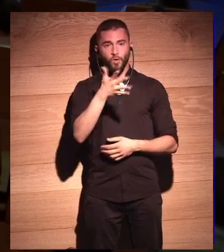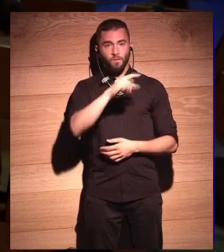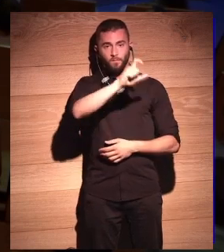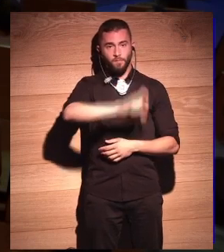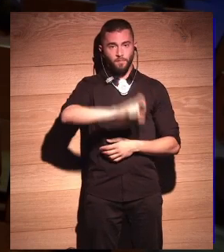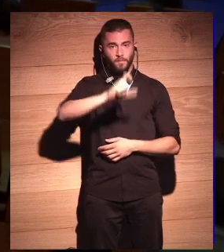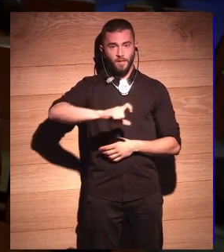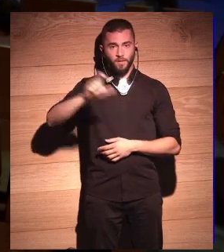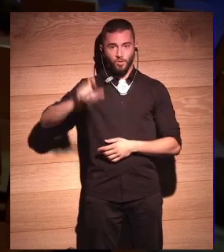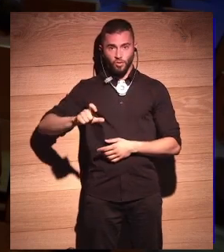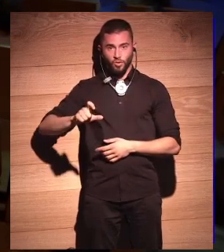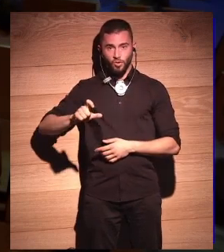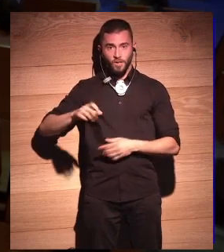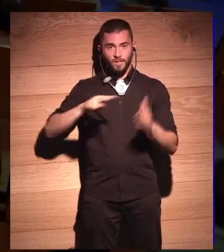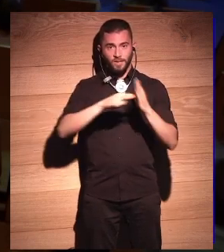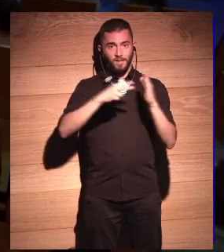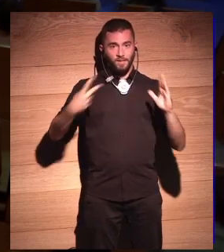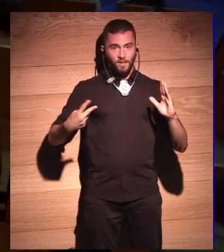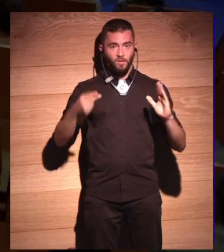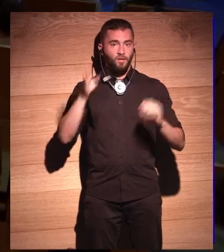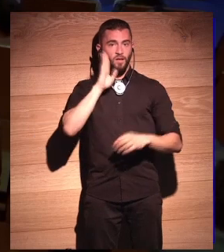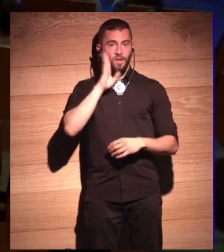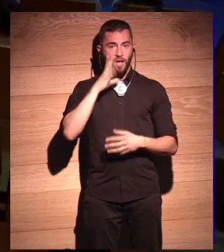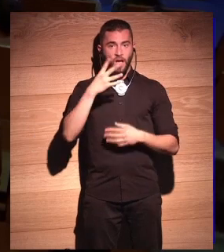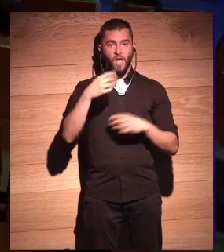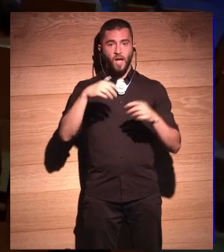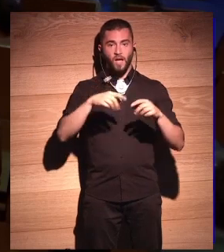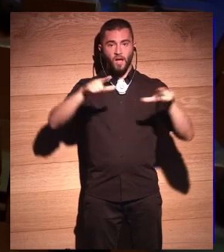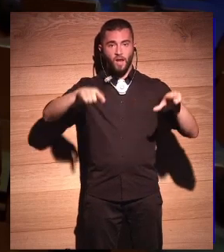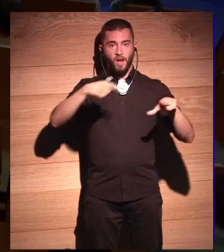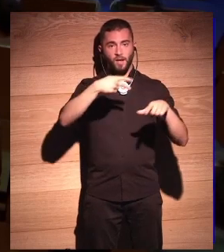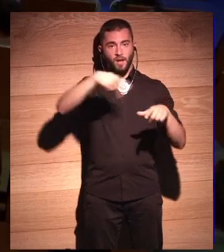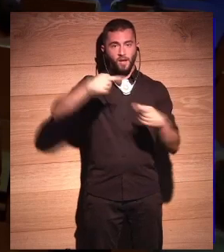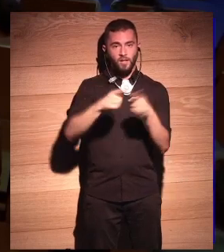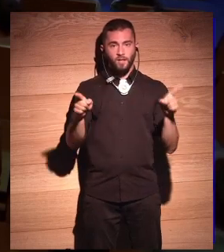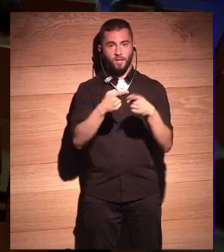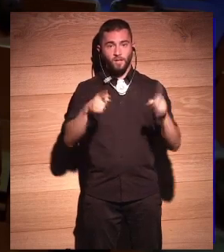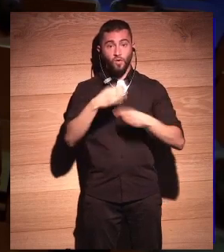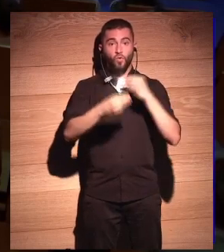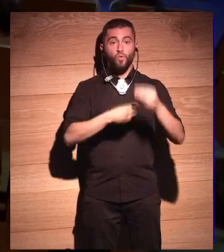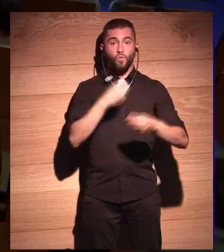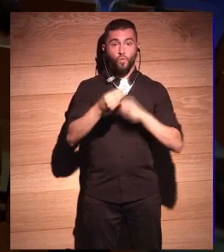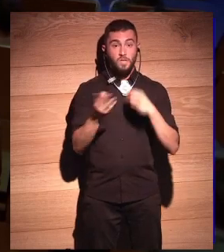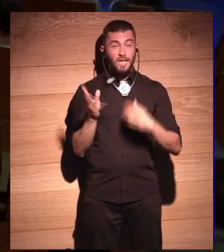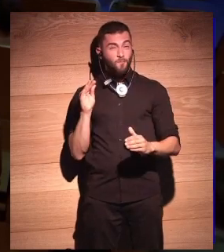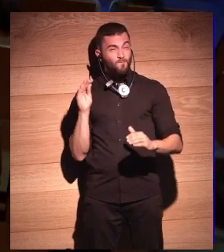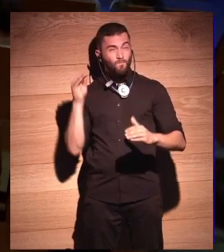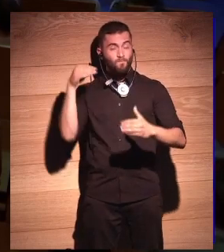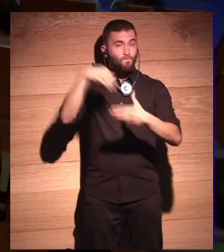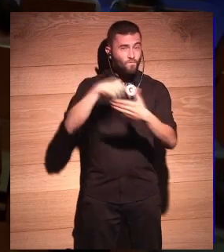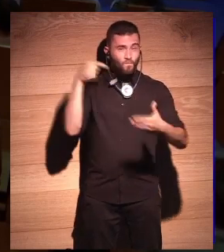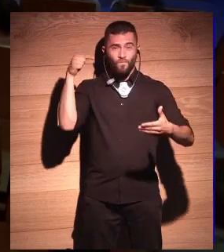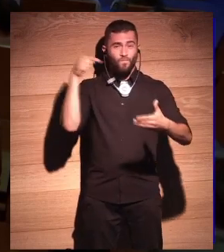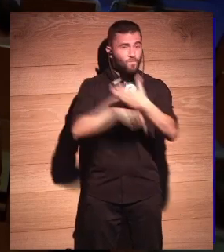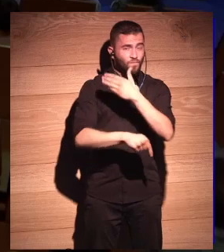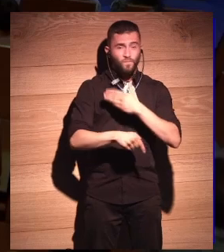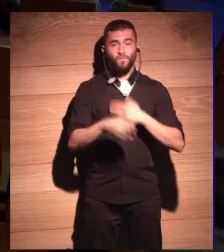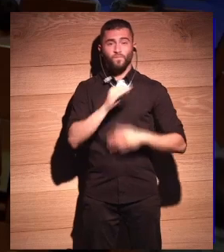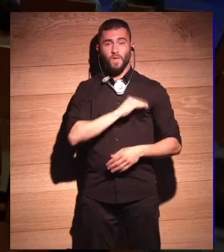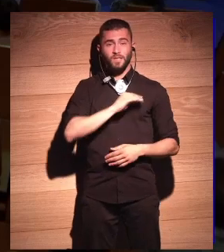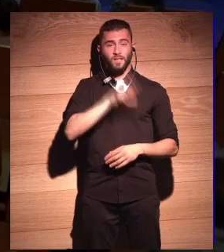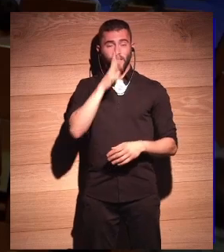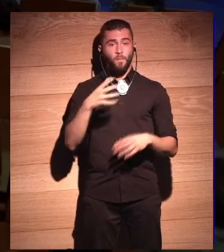technology on stage. There's so much in there that's, well, really the whole app is based on real life experience.